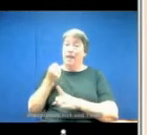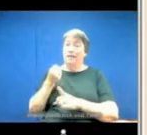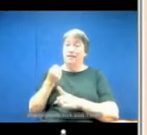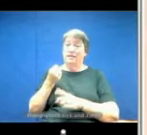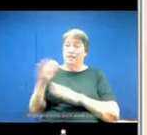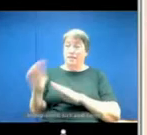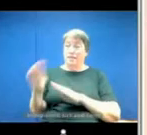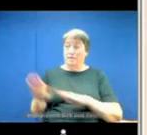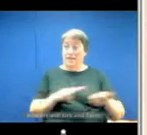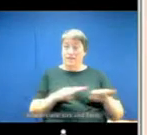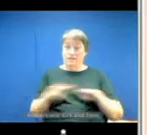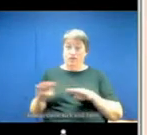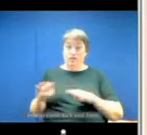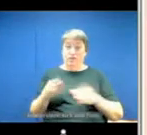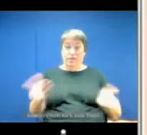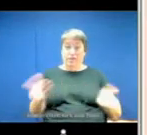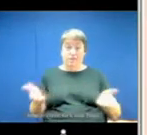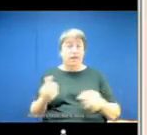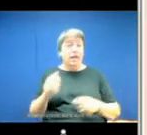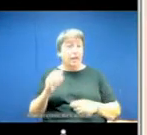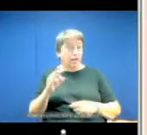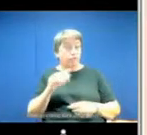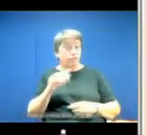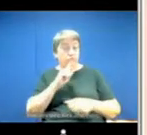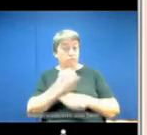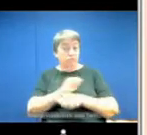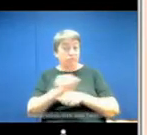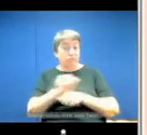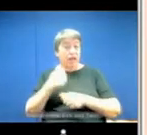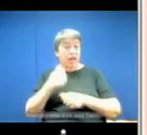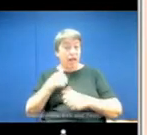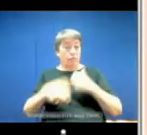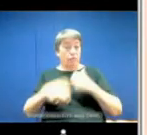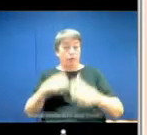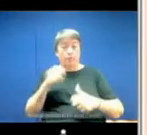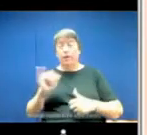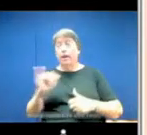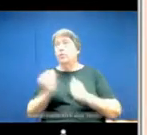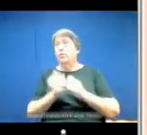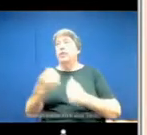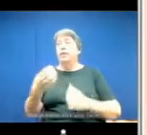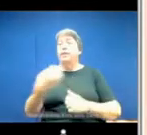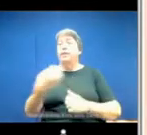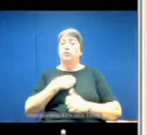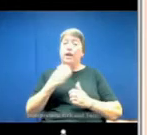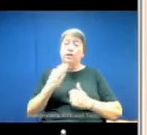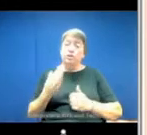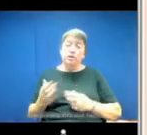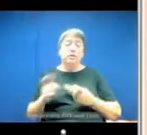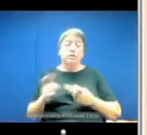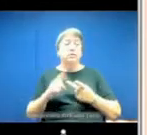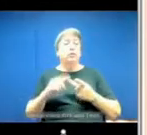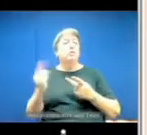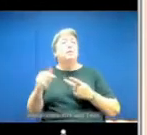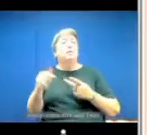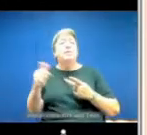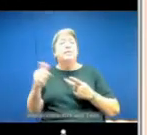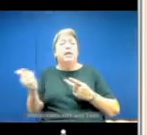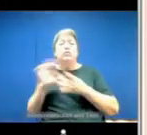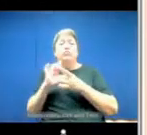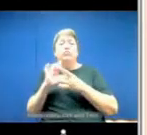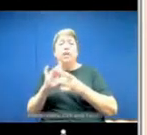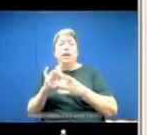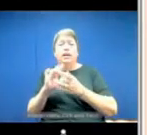If there is a problem in terms of an objection or other matter related to the conduct